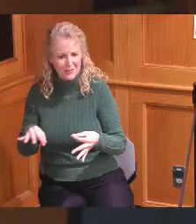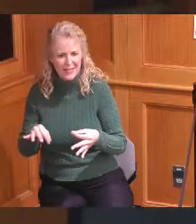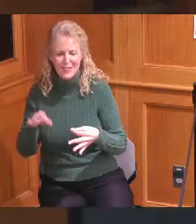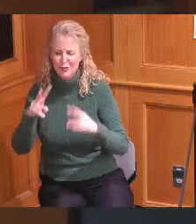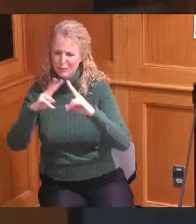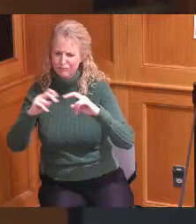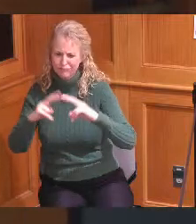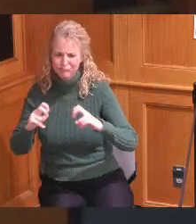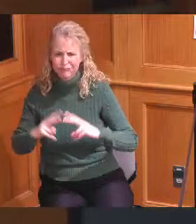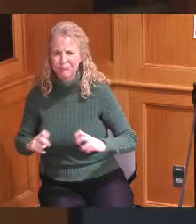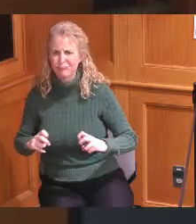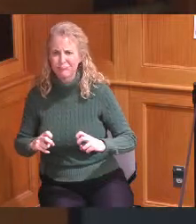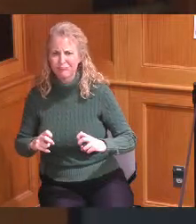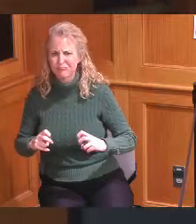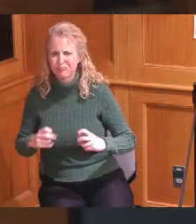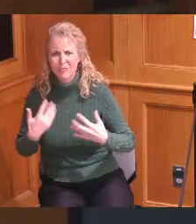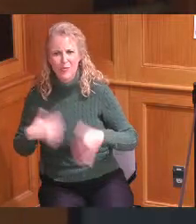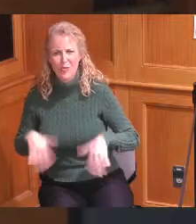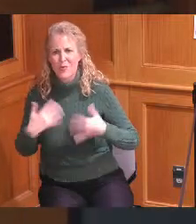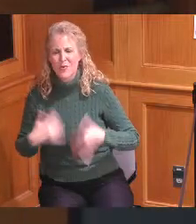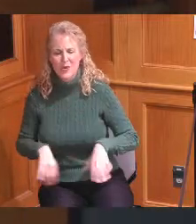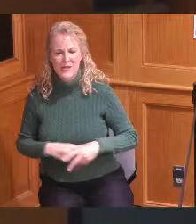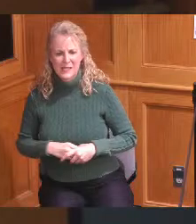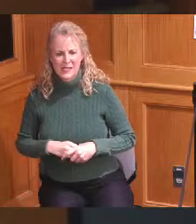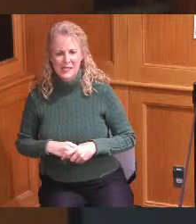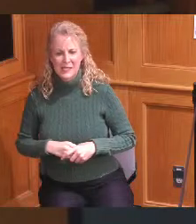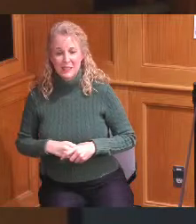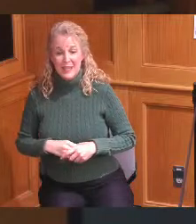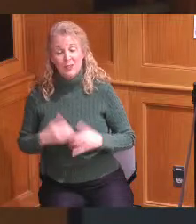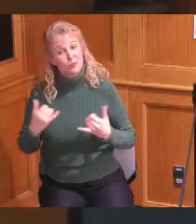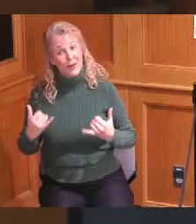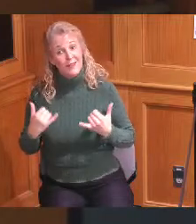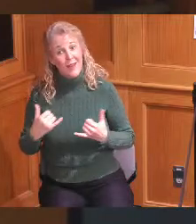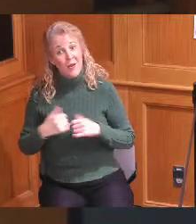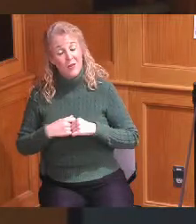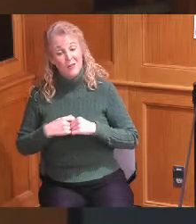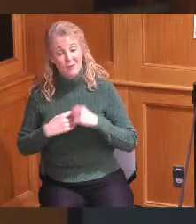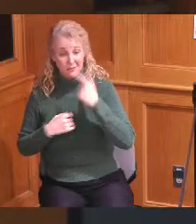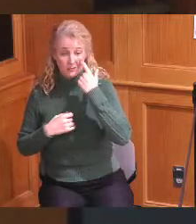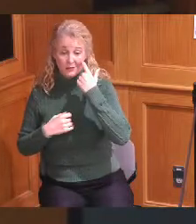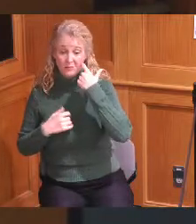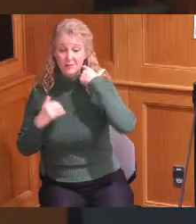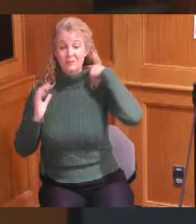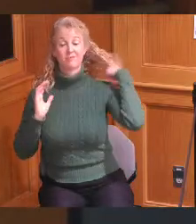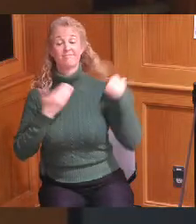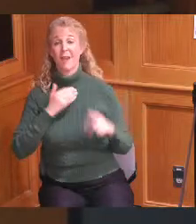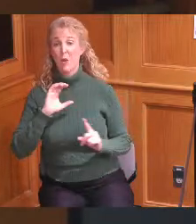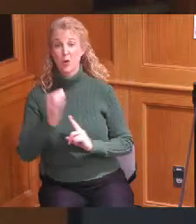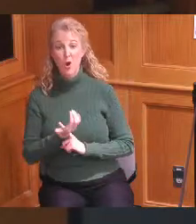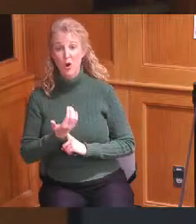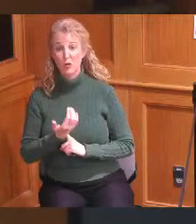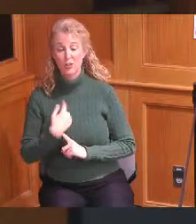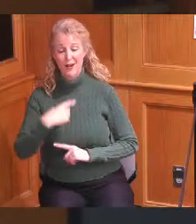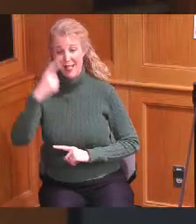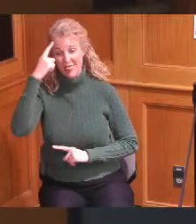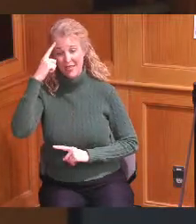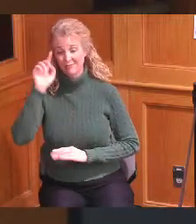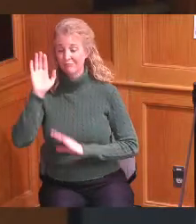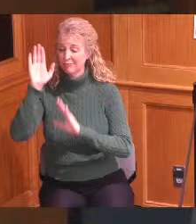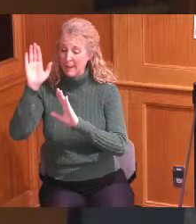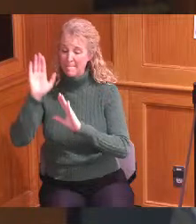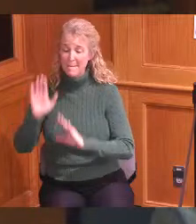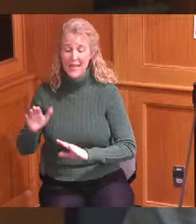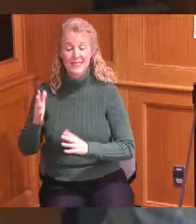breakdown that you made in the times that we are living, I think is just bold and remarkable. And I